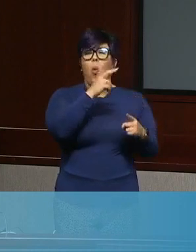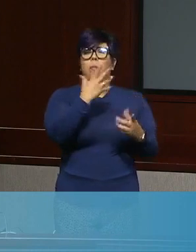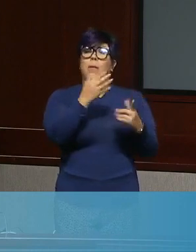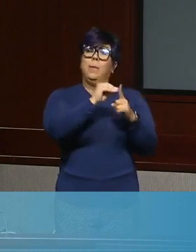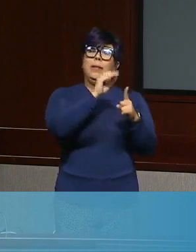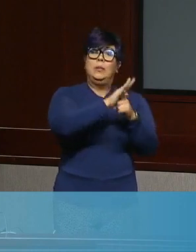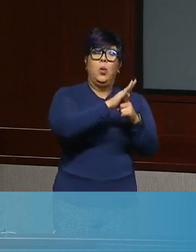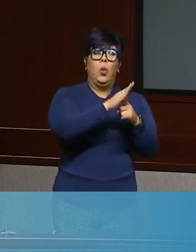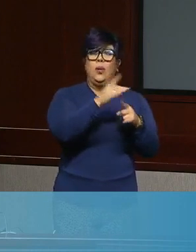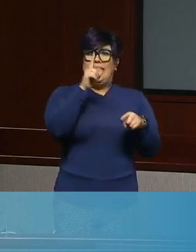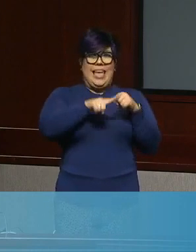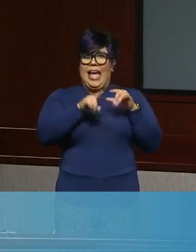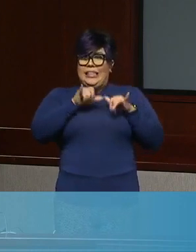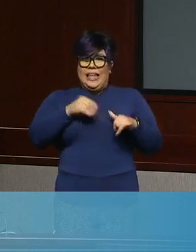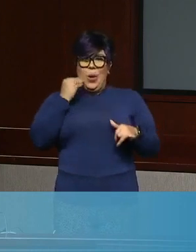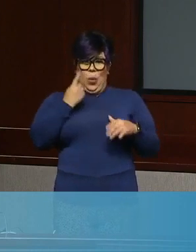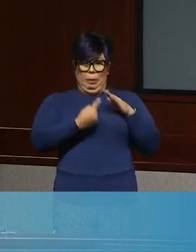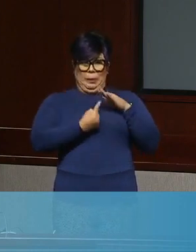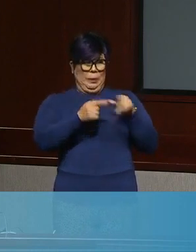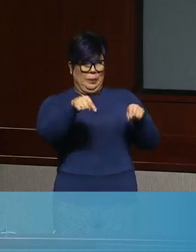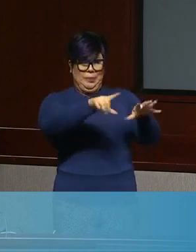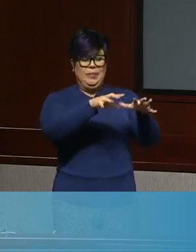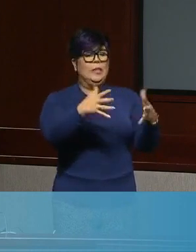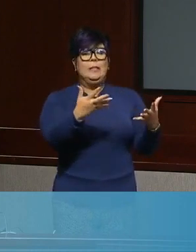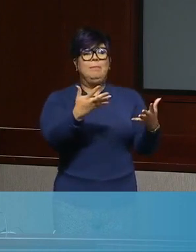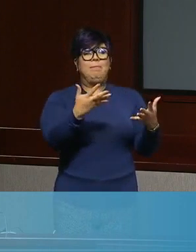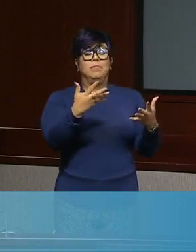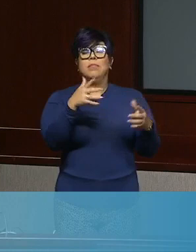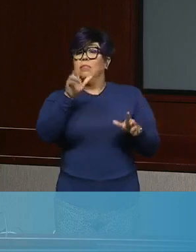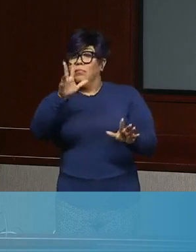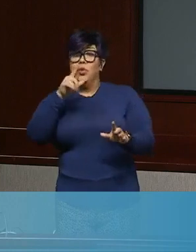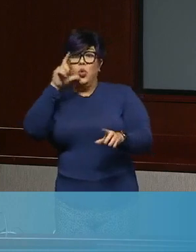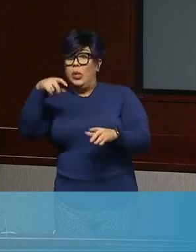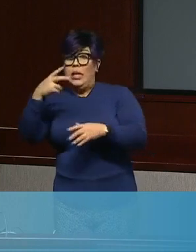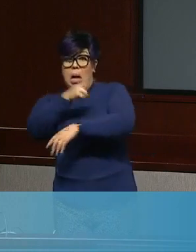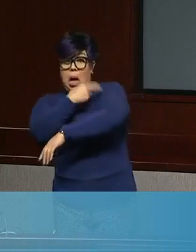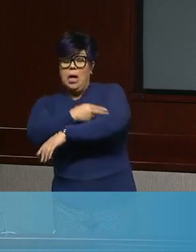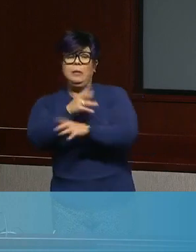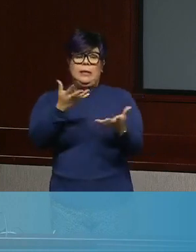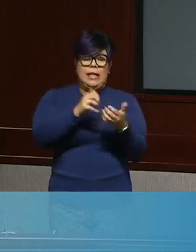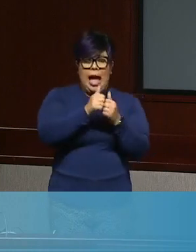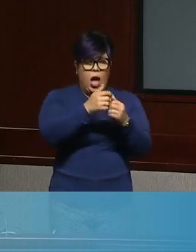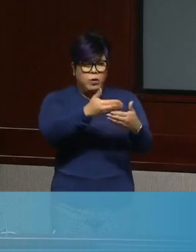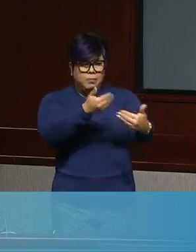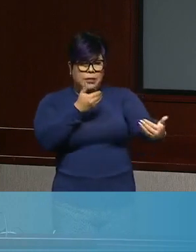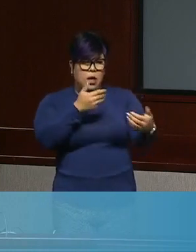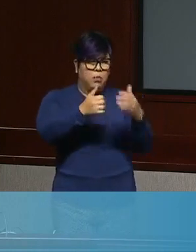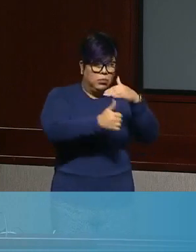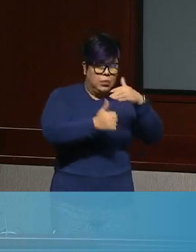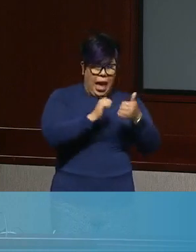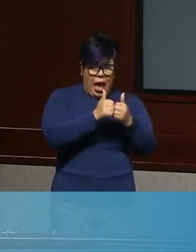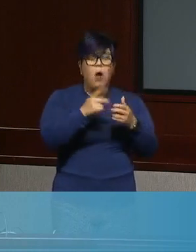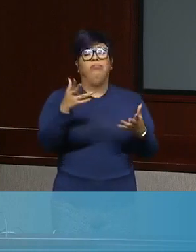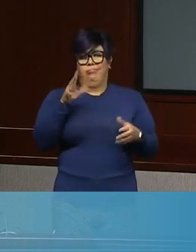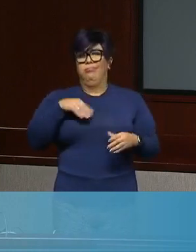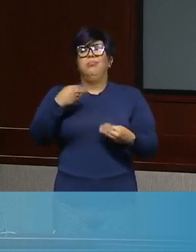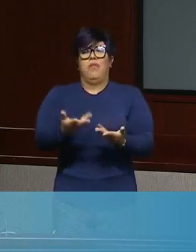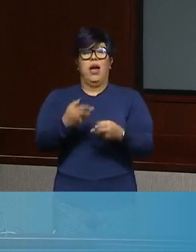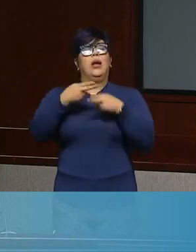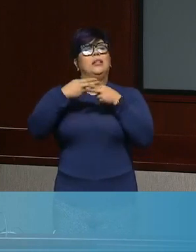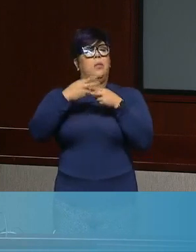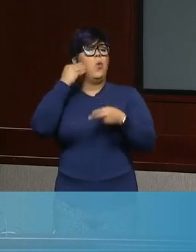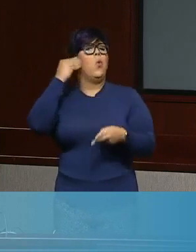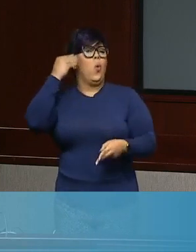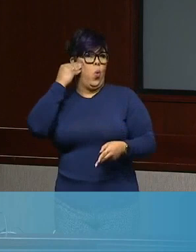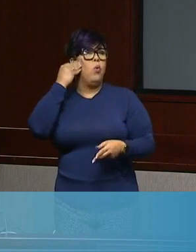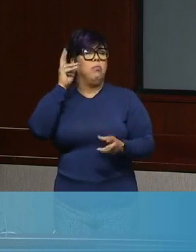exposed but do not require hospitalization. The program will provide safe and suitable places for these